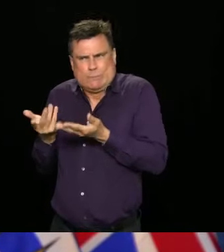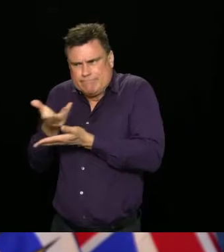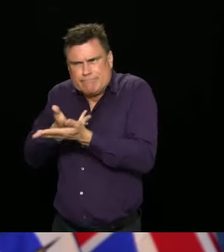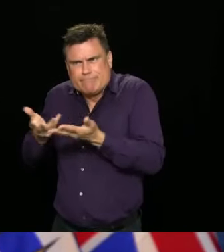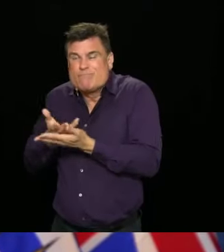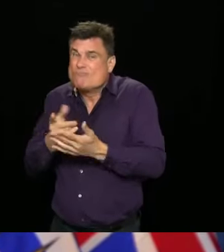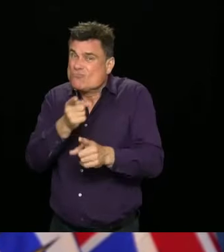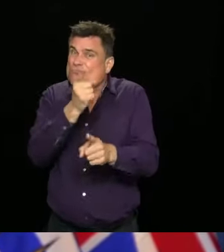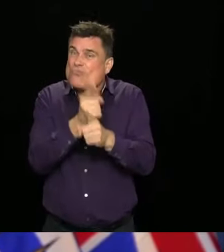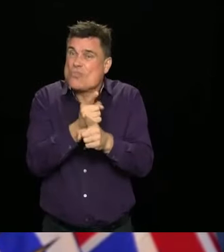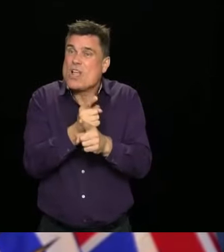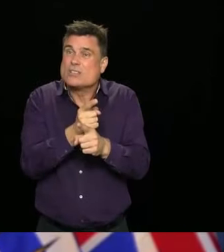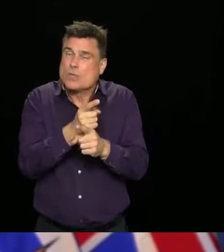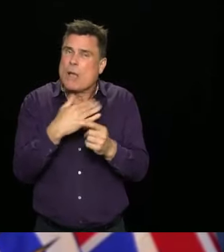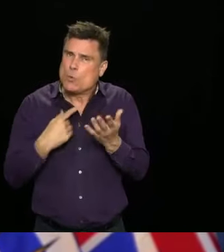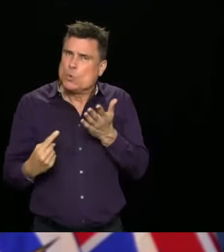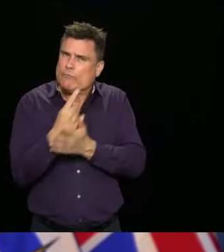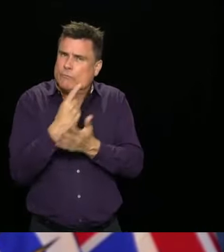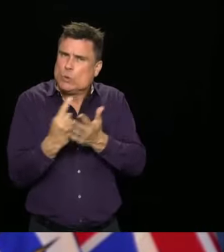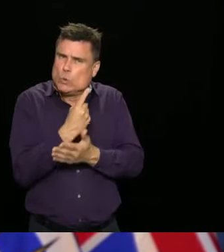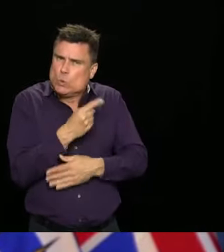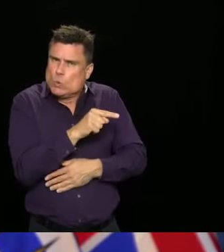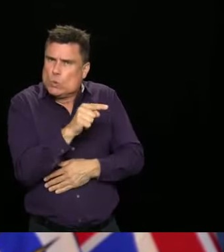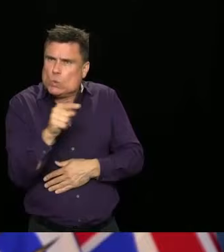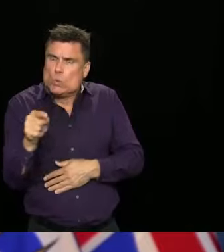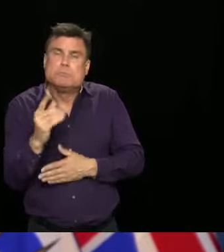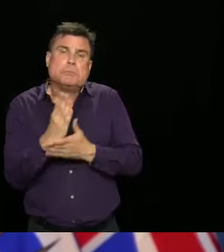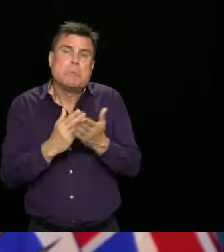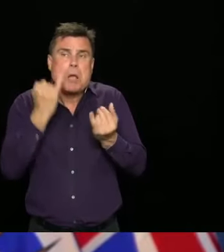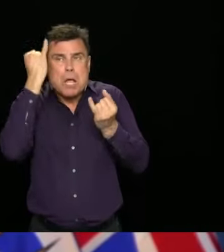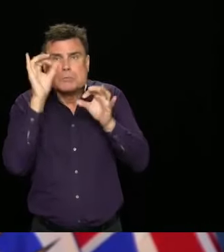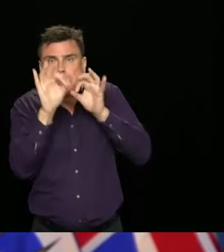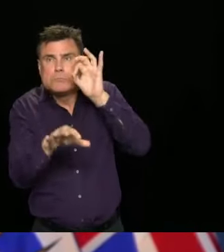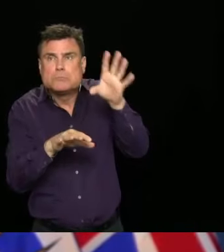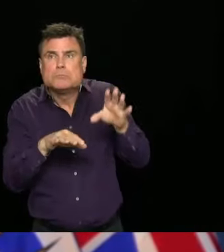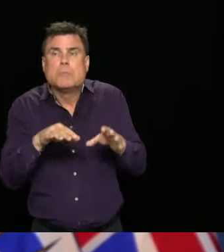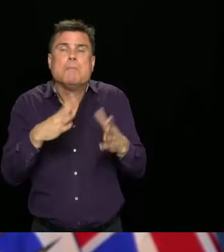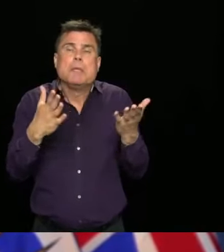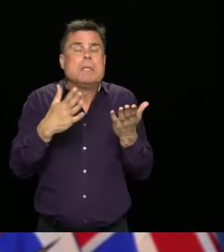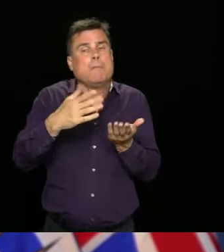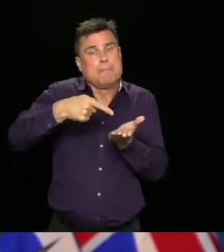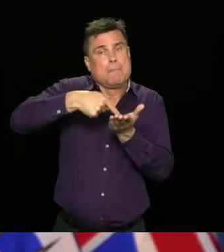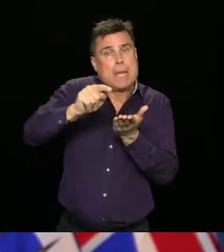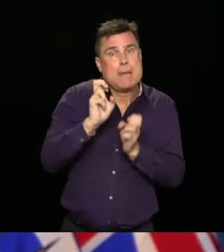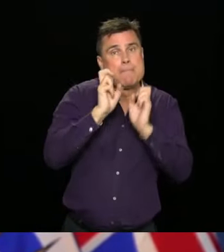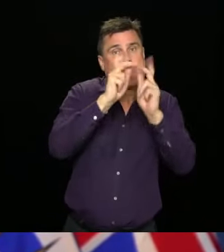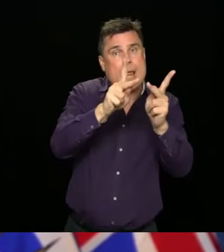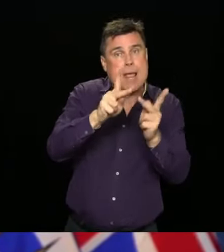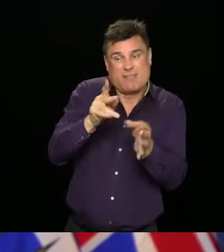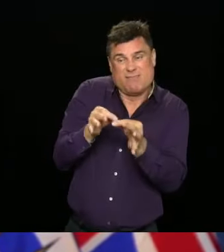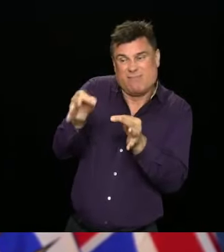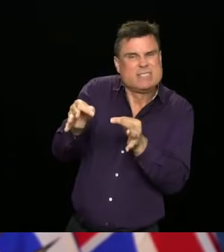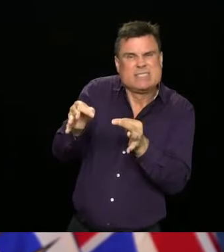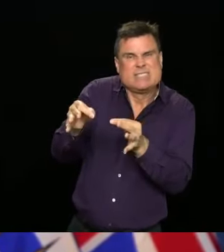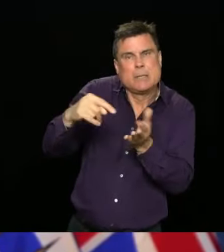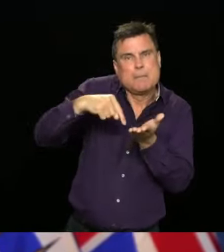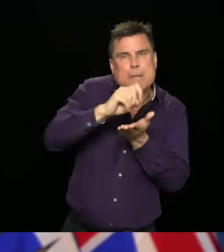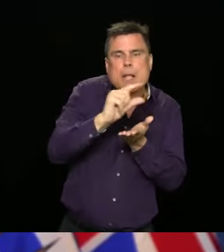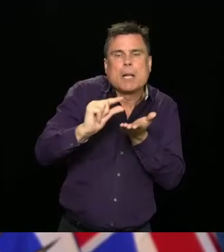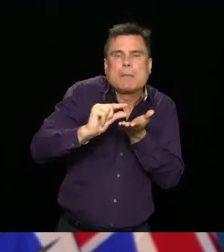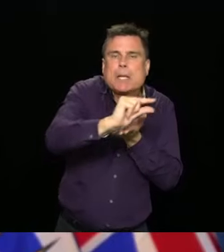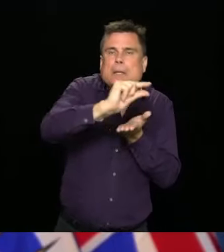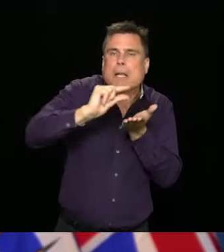will be reviewing all of those deferrals. People have suggested things like payment plans. Maybe there are payment plans where a payment is made over a number of